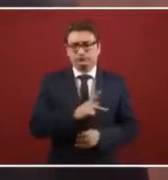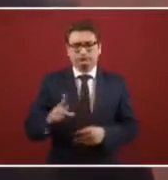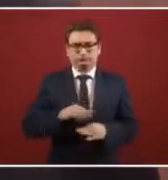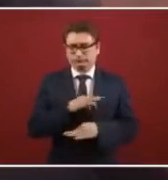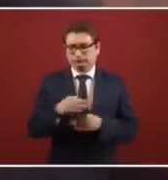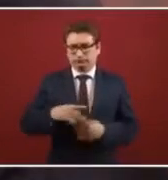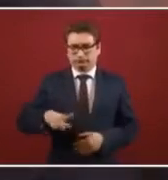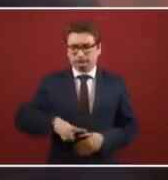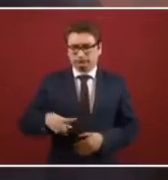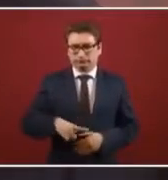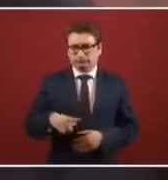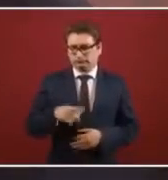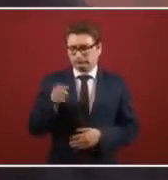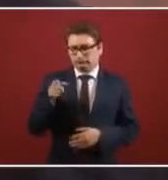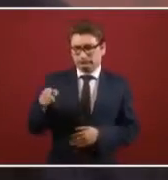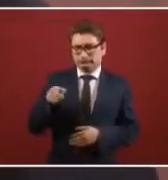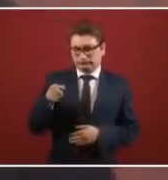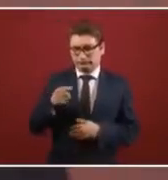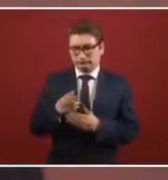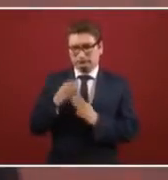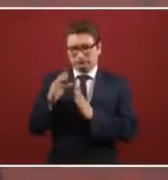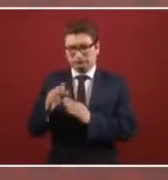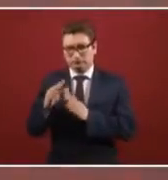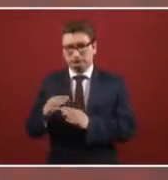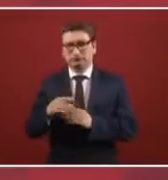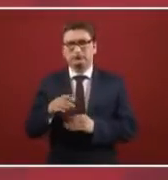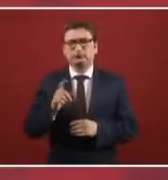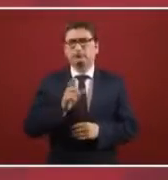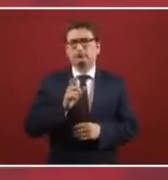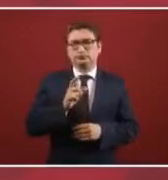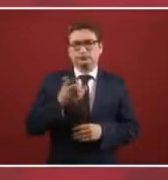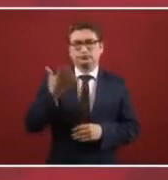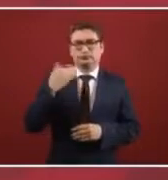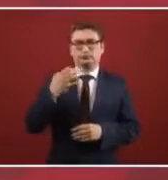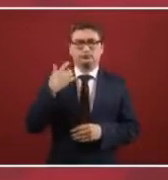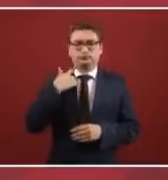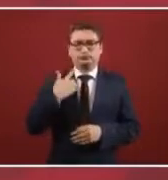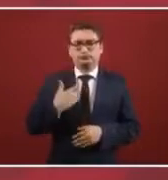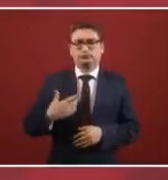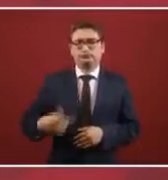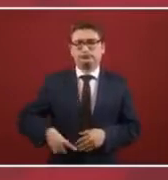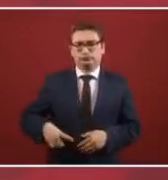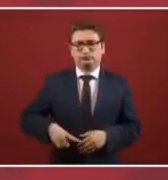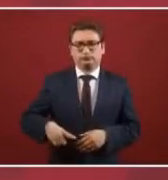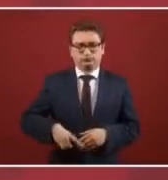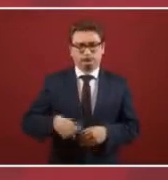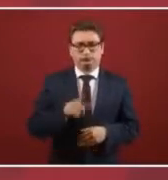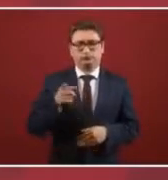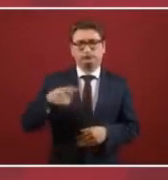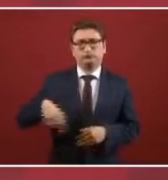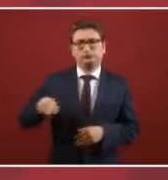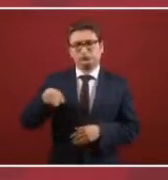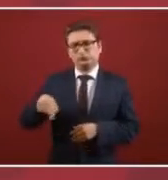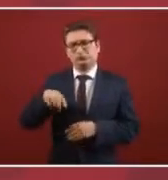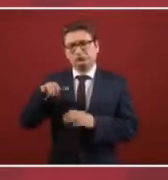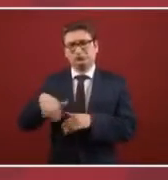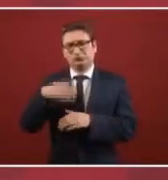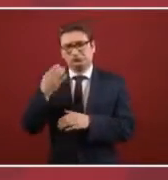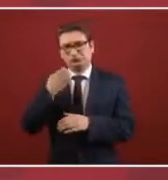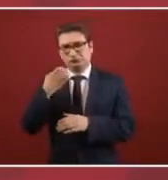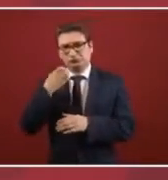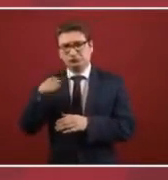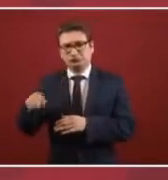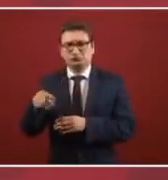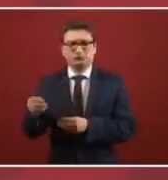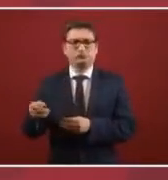funcionarios del gobierno. gave Durante el periodo neoliberal that era de donde gave salían education todos. to all the